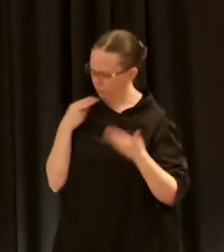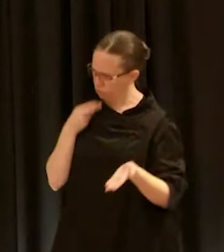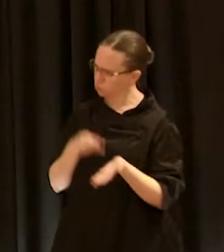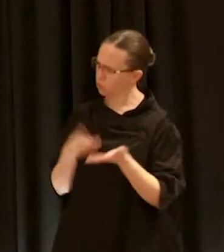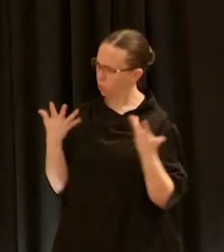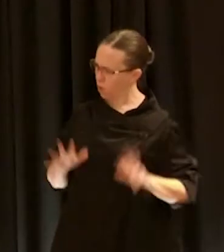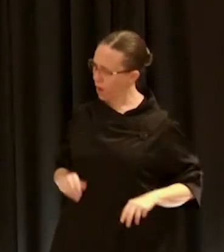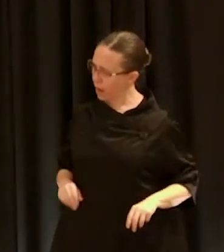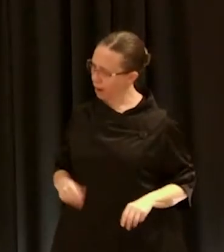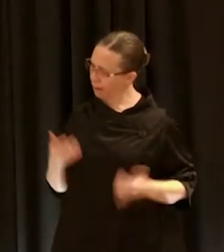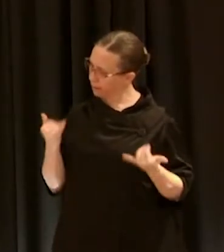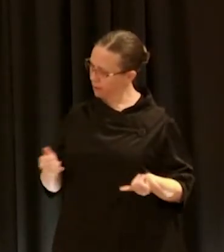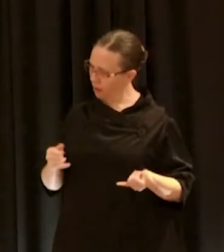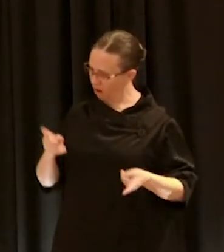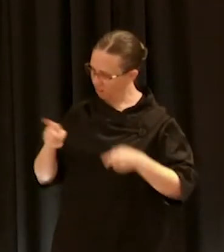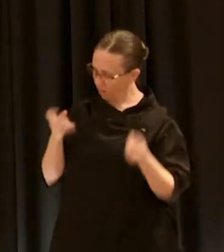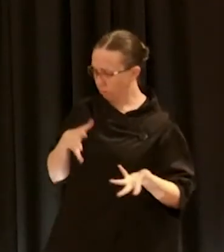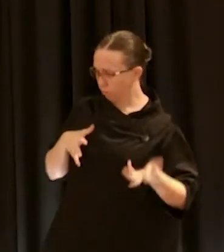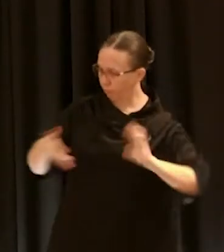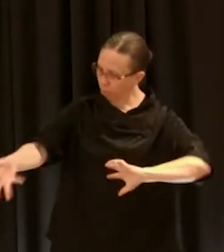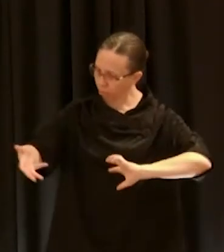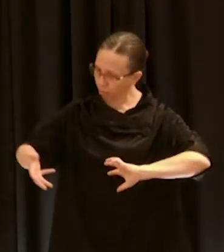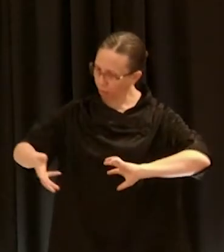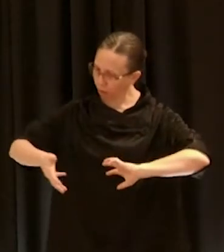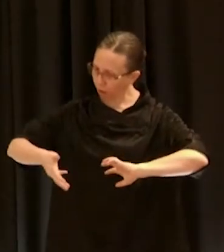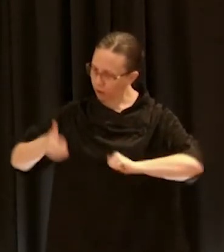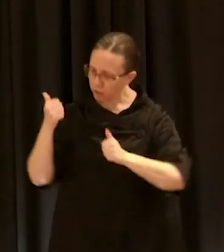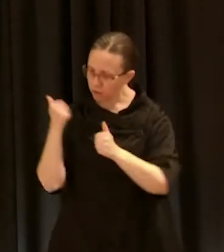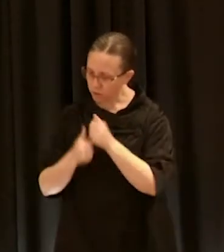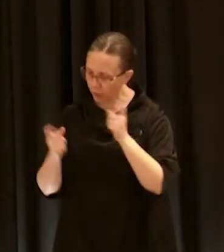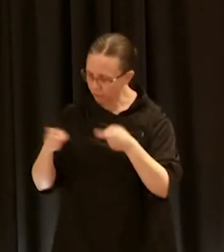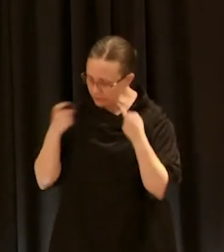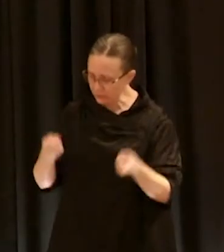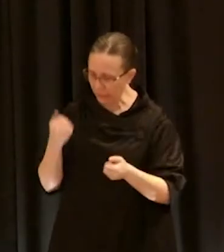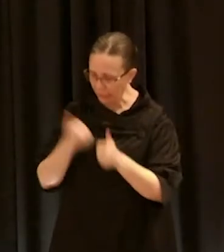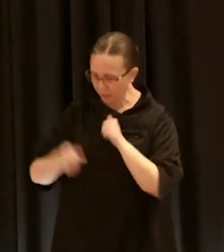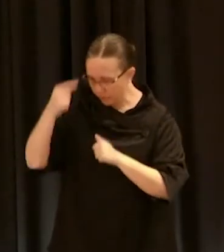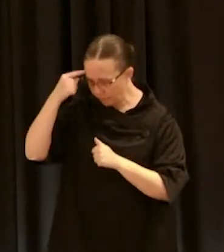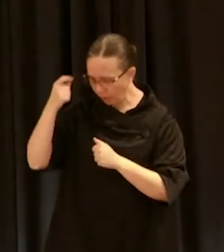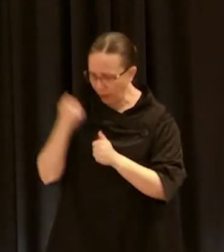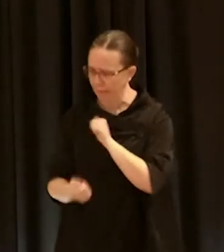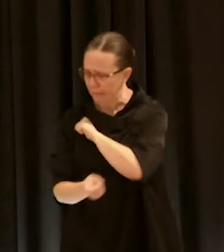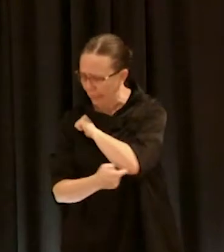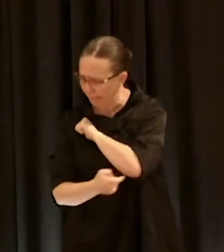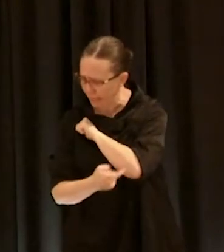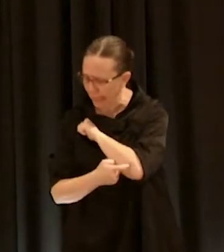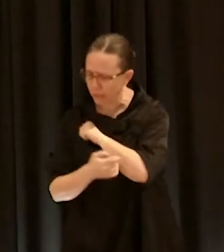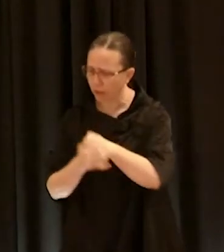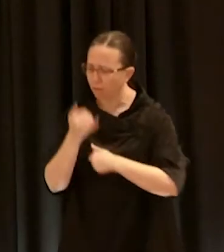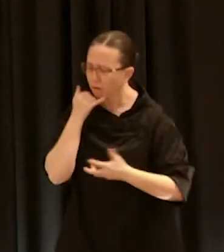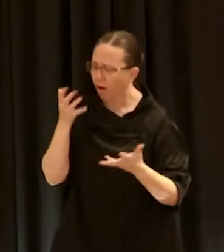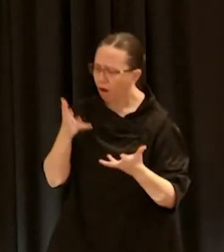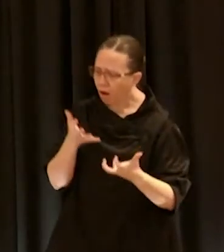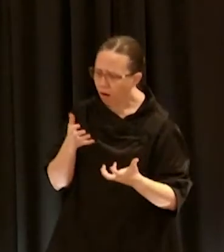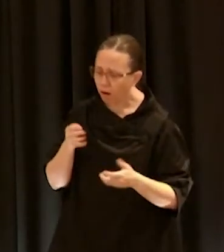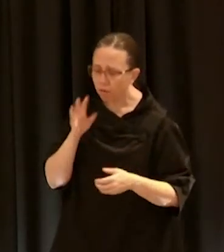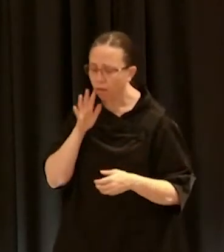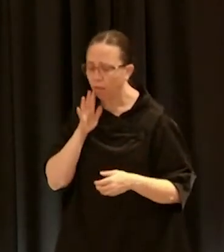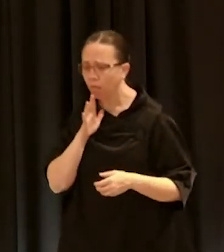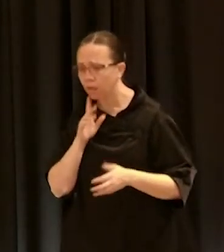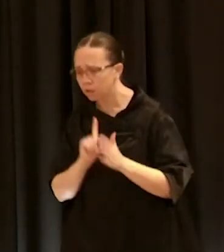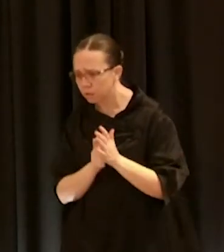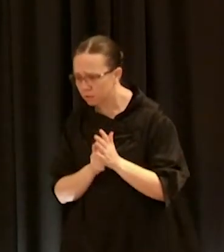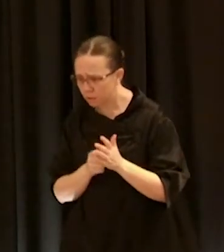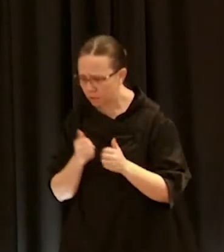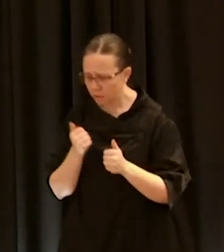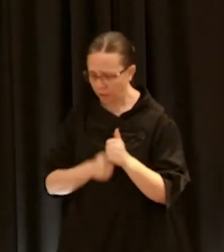truth, and now you've sinned. And so every sin and every thought and every temptation and every wrong desire and every lustful